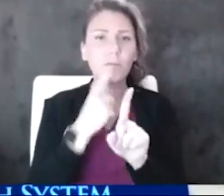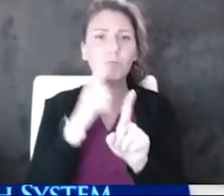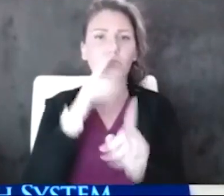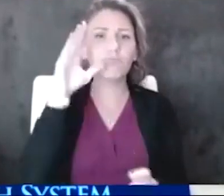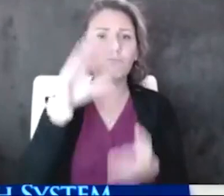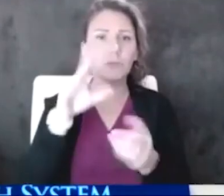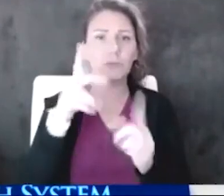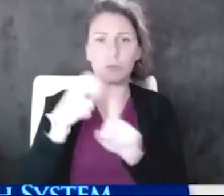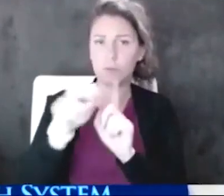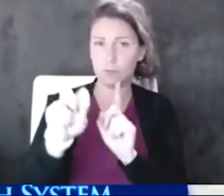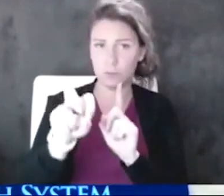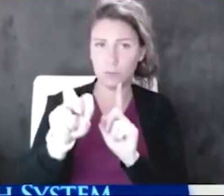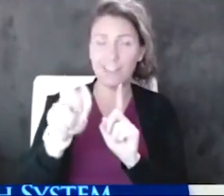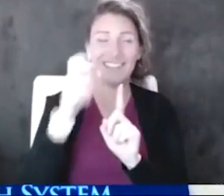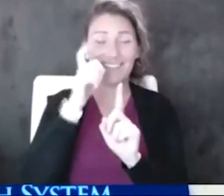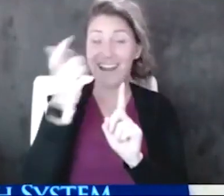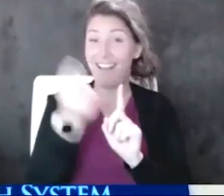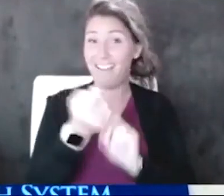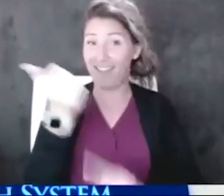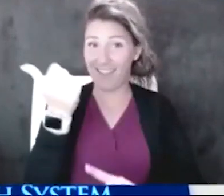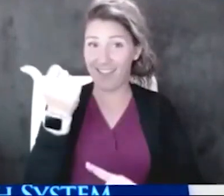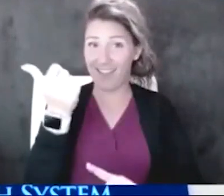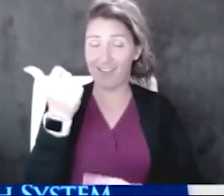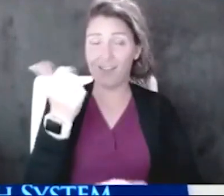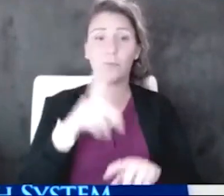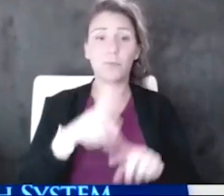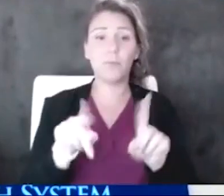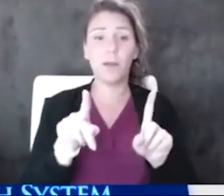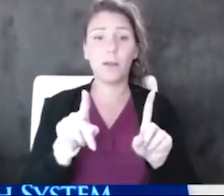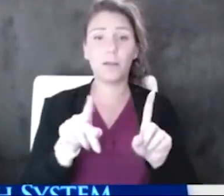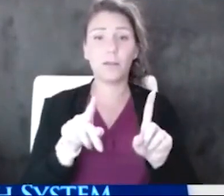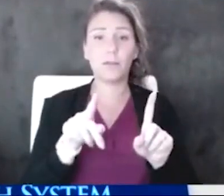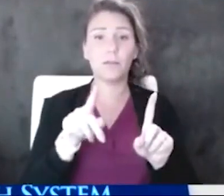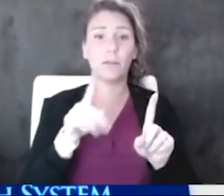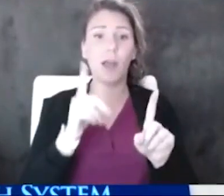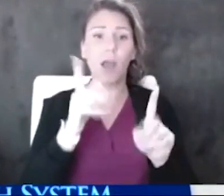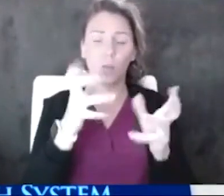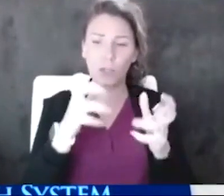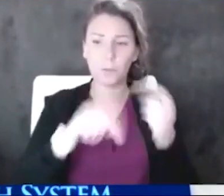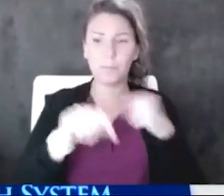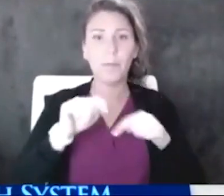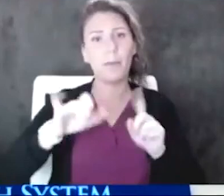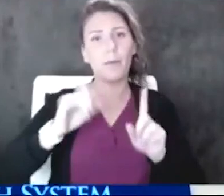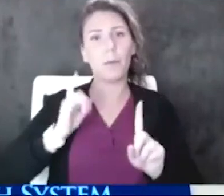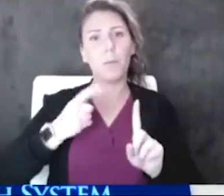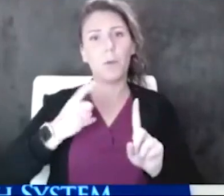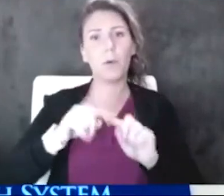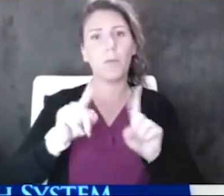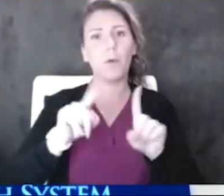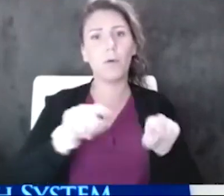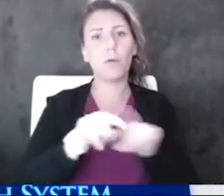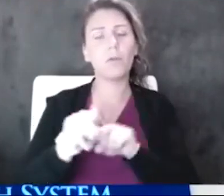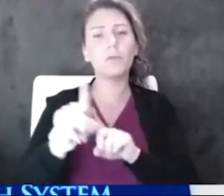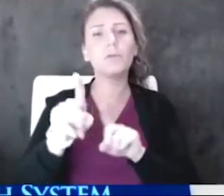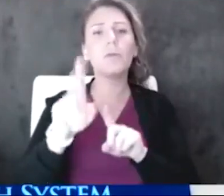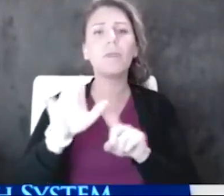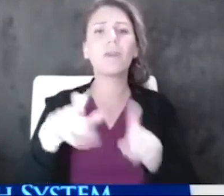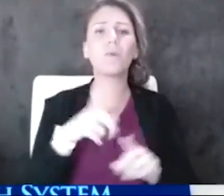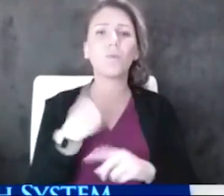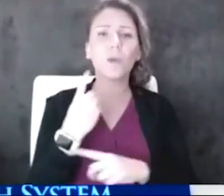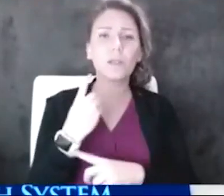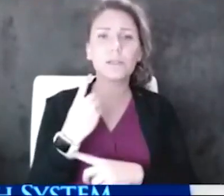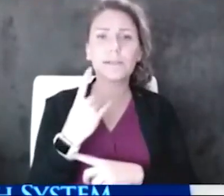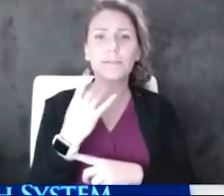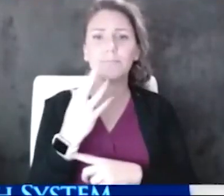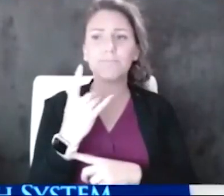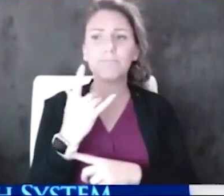doesn't eliminate it. And we want to return to that point. But what it also does is it cuts the risk of long haul